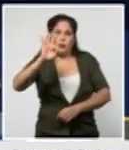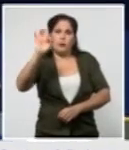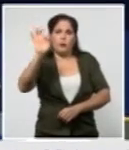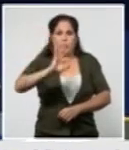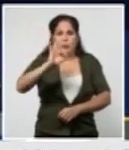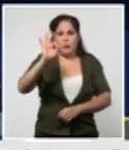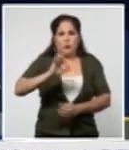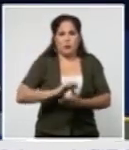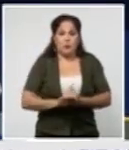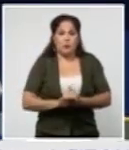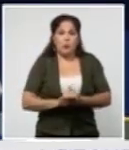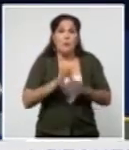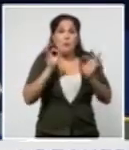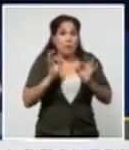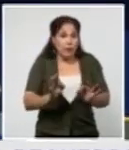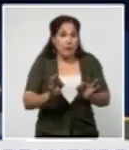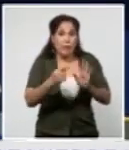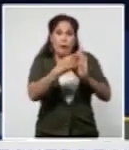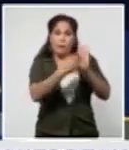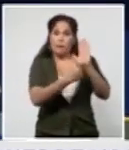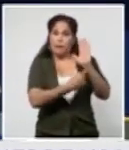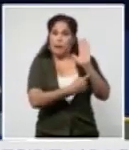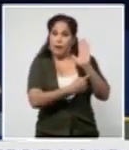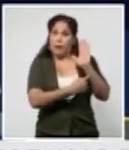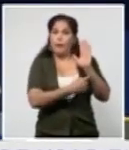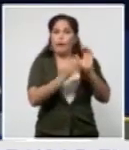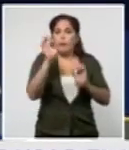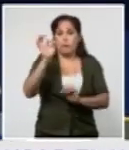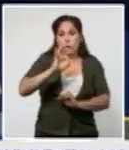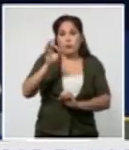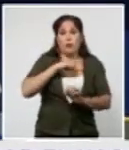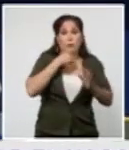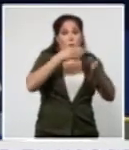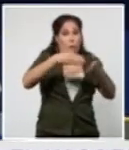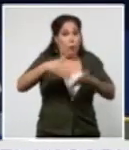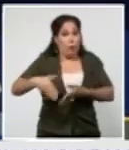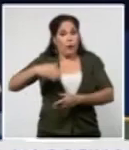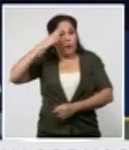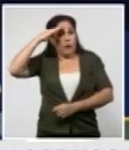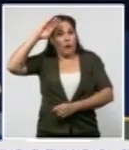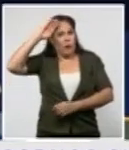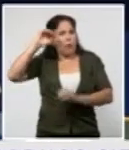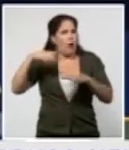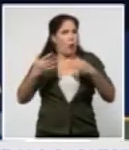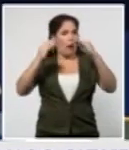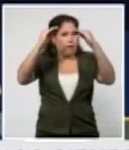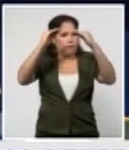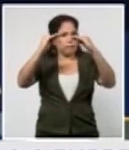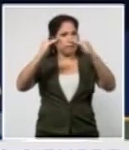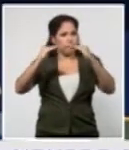3.58%. And with this indicator, the island occupies